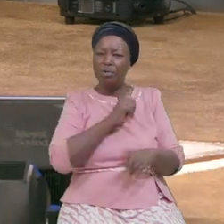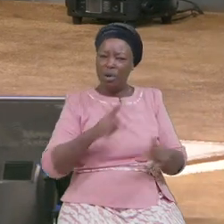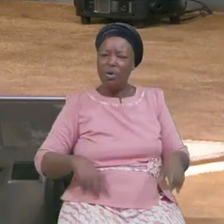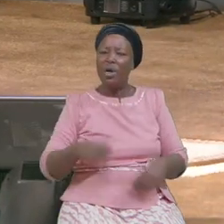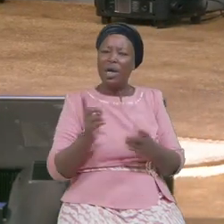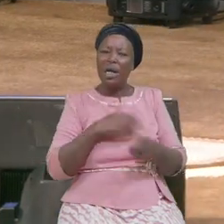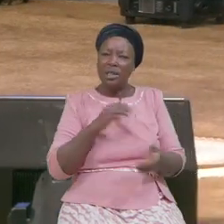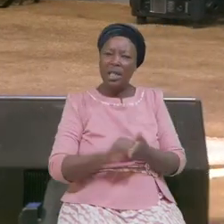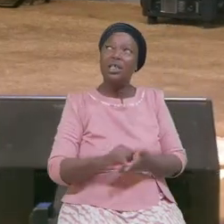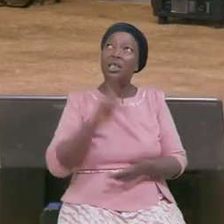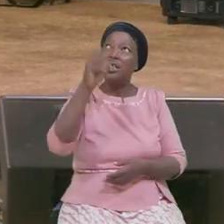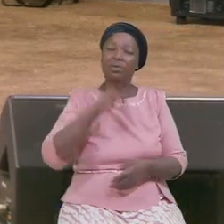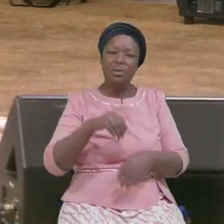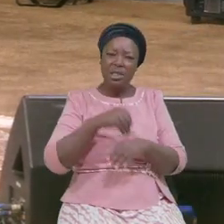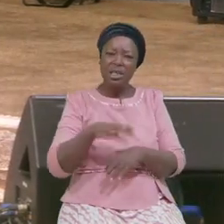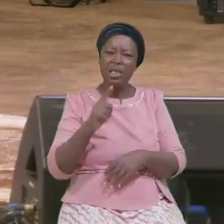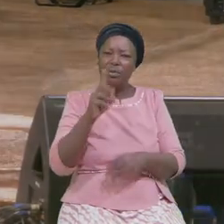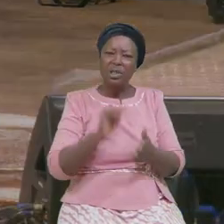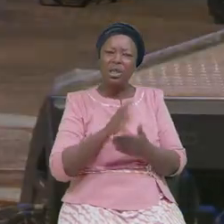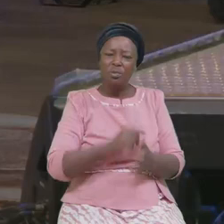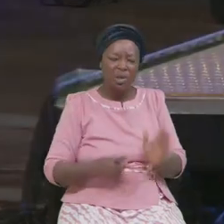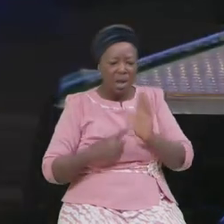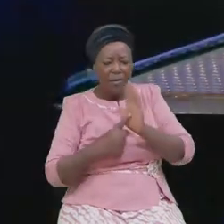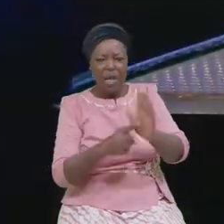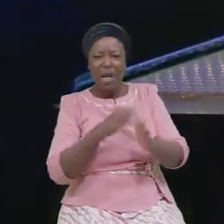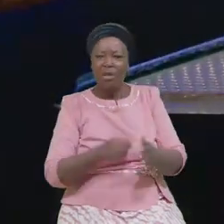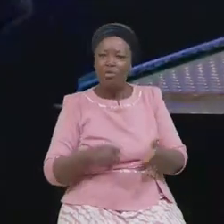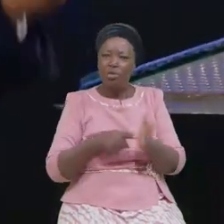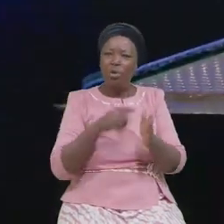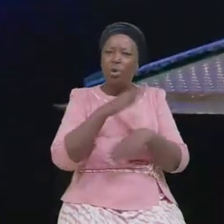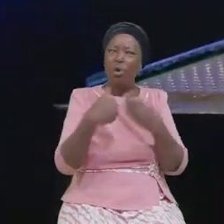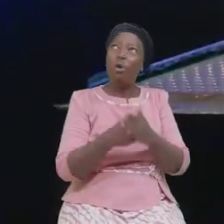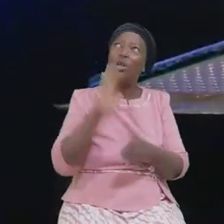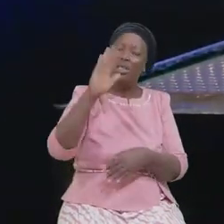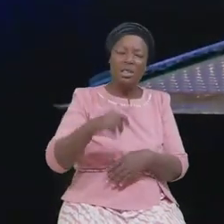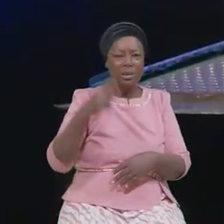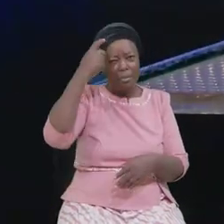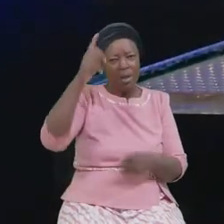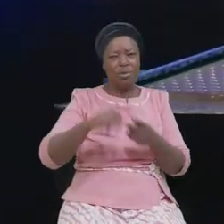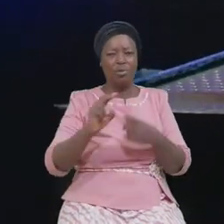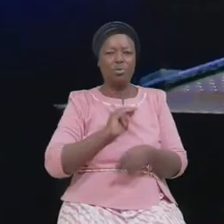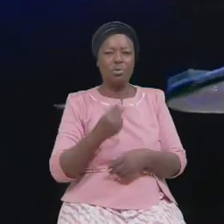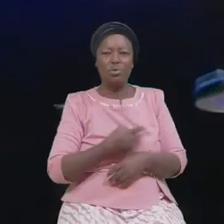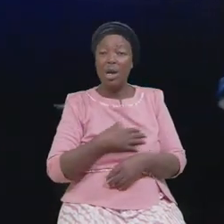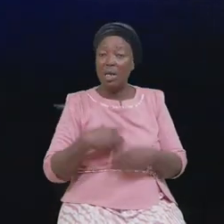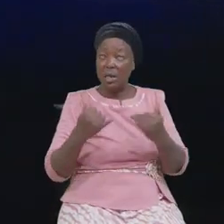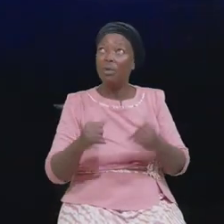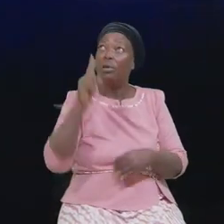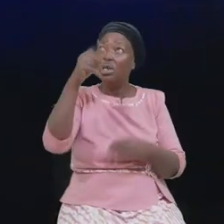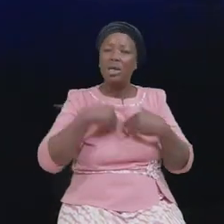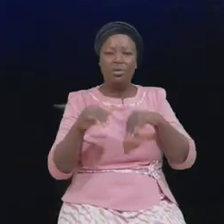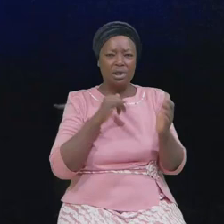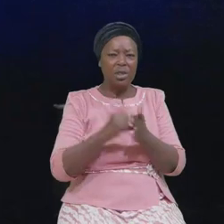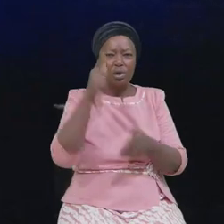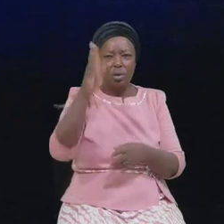will send the one that will reveal and show all his might unto us. And now he has done it